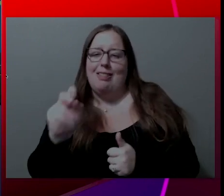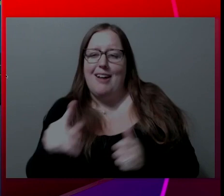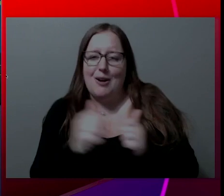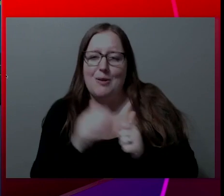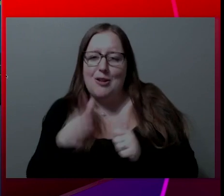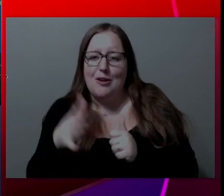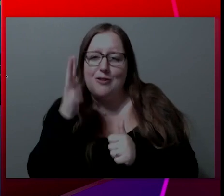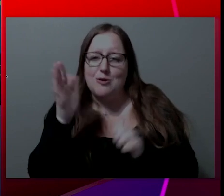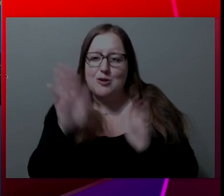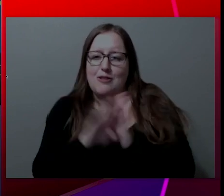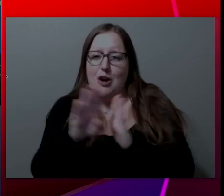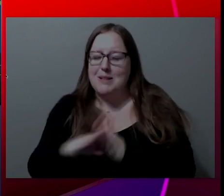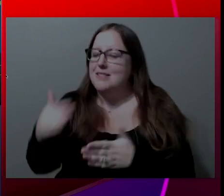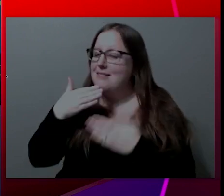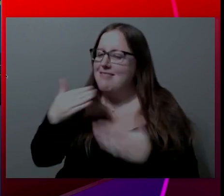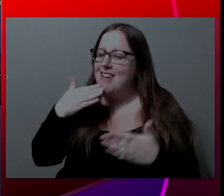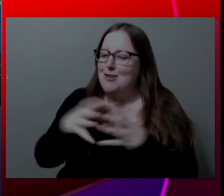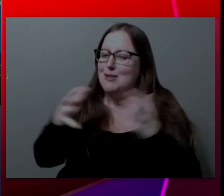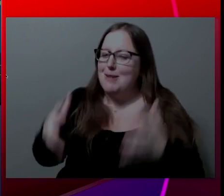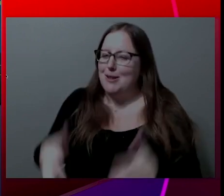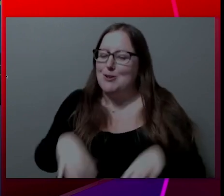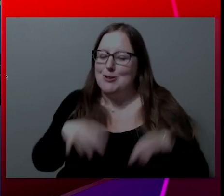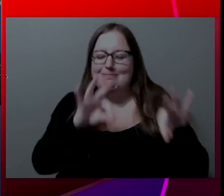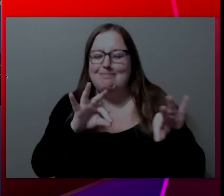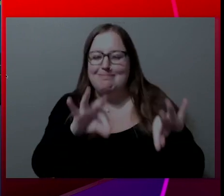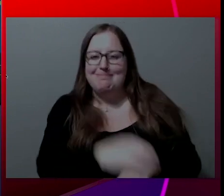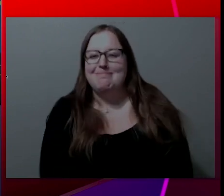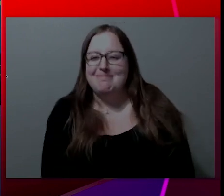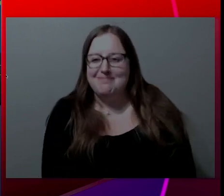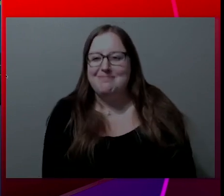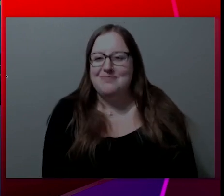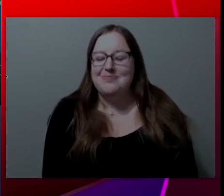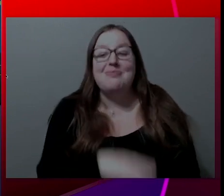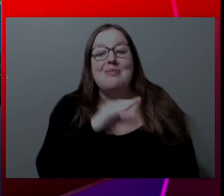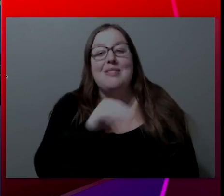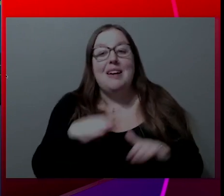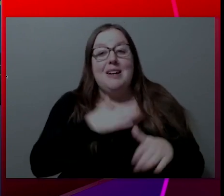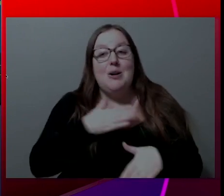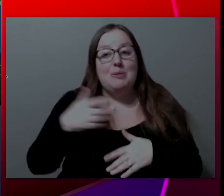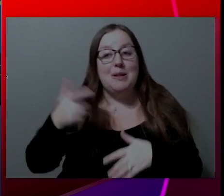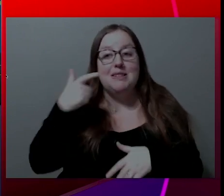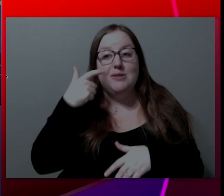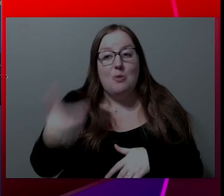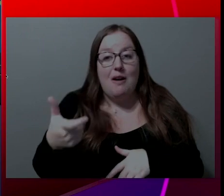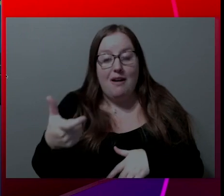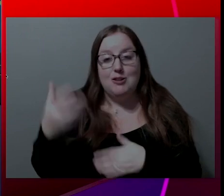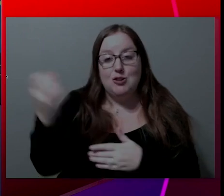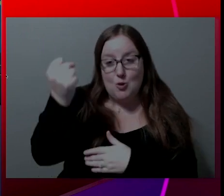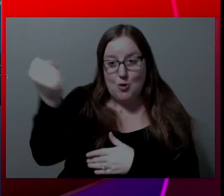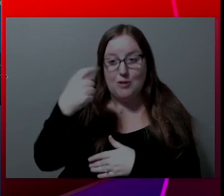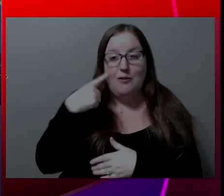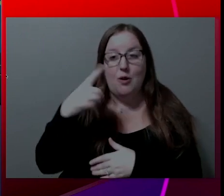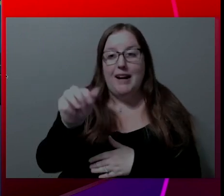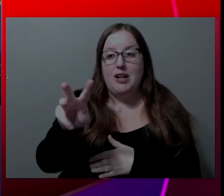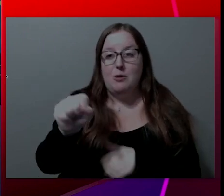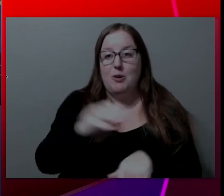developments. It was a pleasure. Thanks for having me. Thank you. Yeah, and stay tuned for us on AWS On